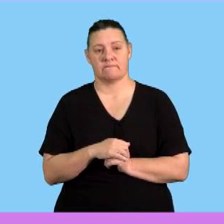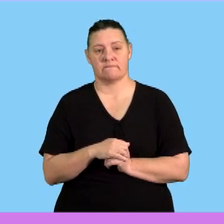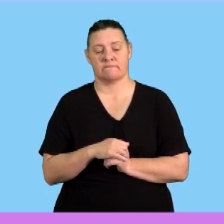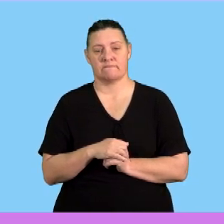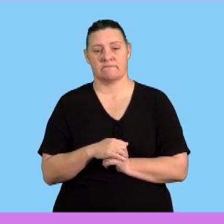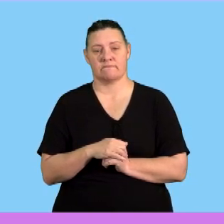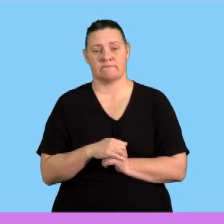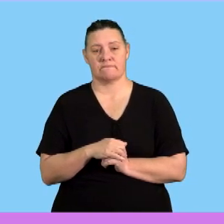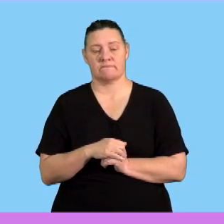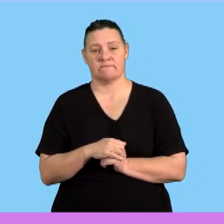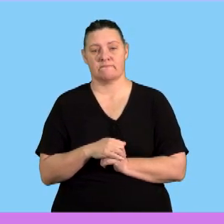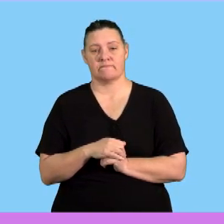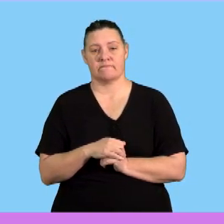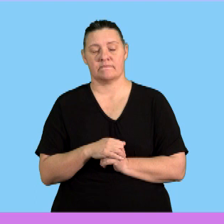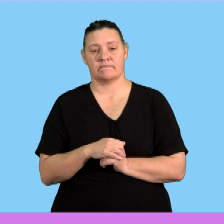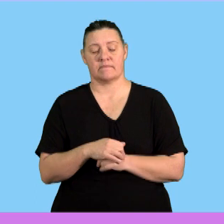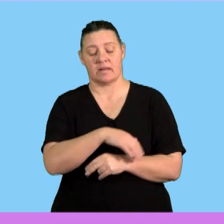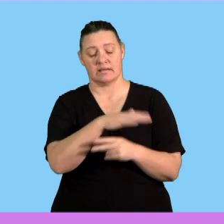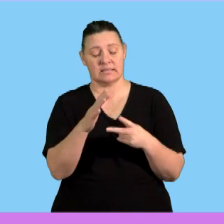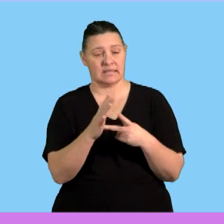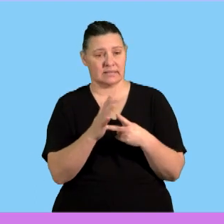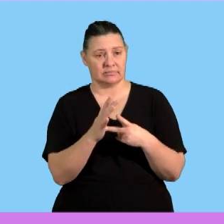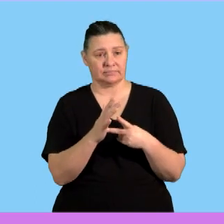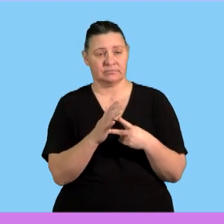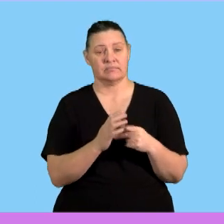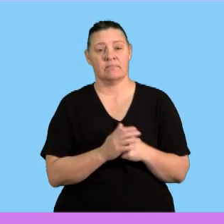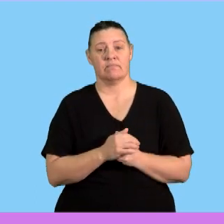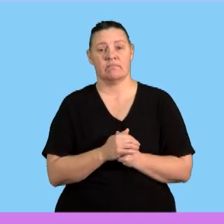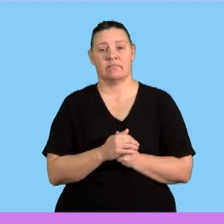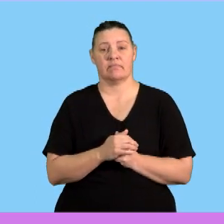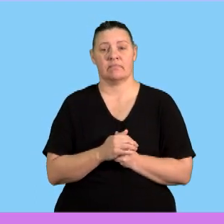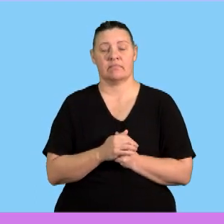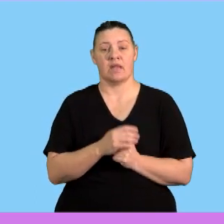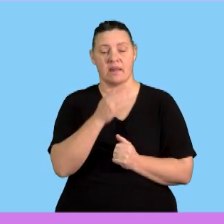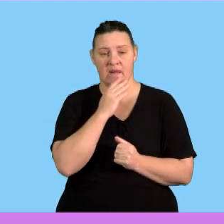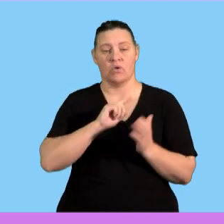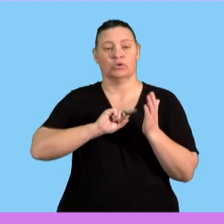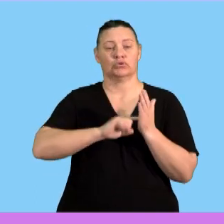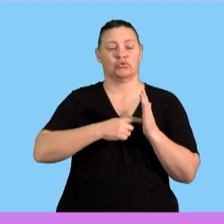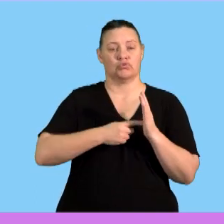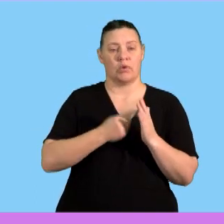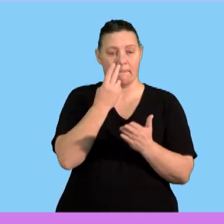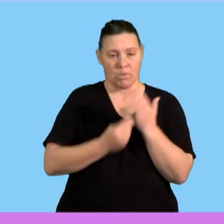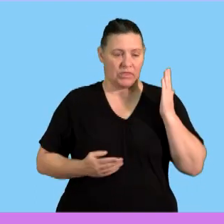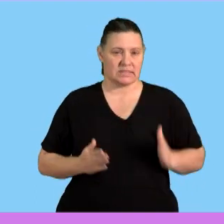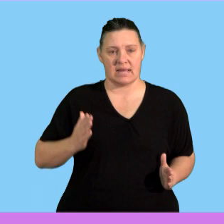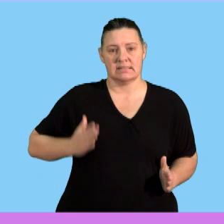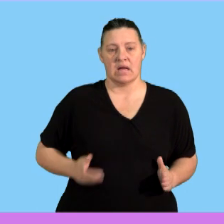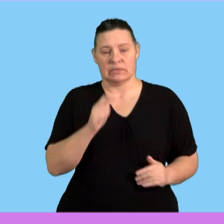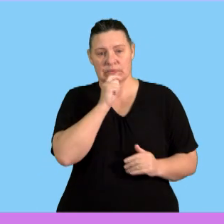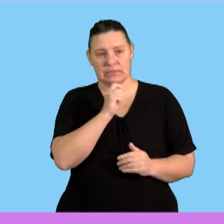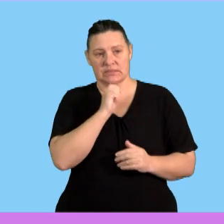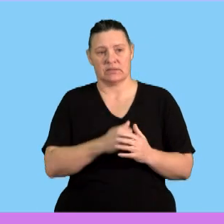And I've indicated that as B. And then what will happen? If you look now, we will use screws on both